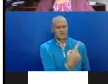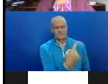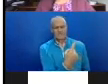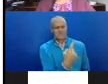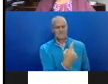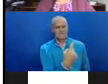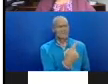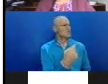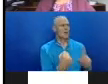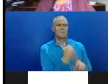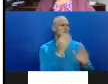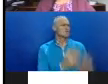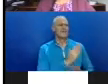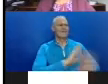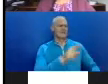abusive